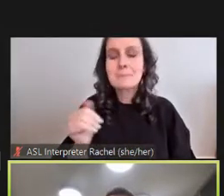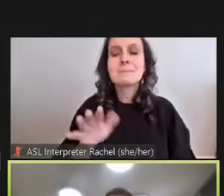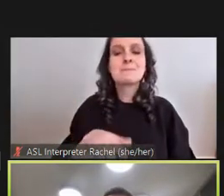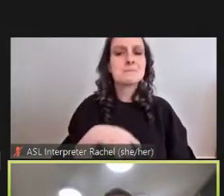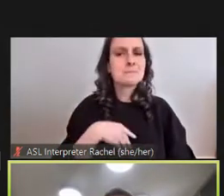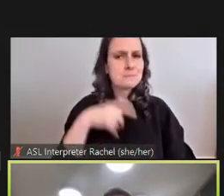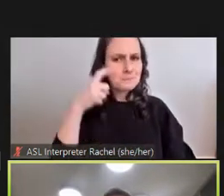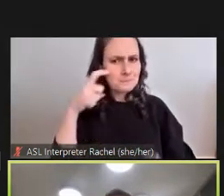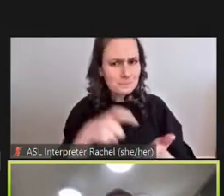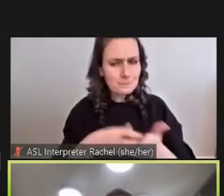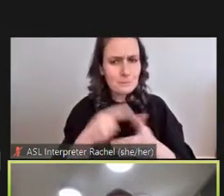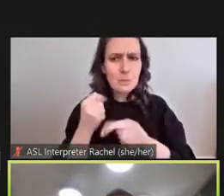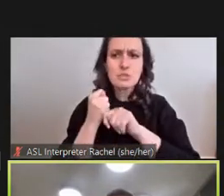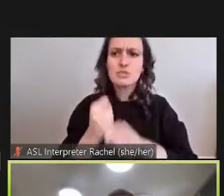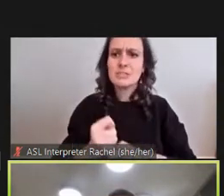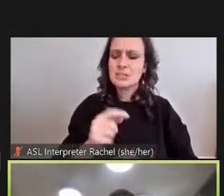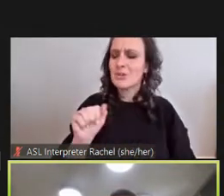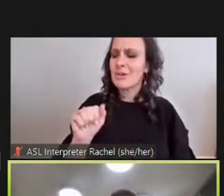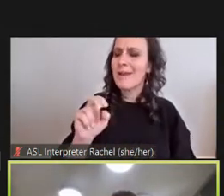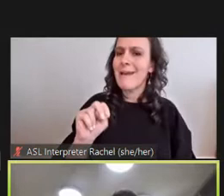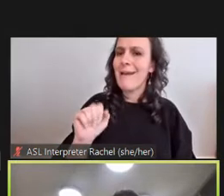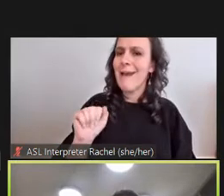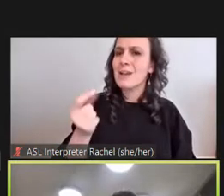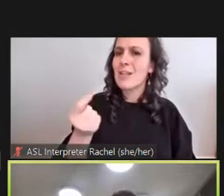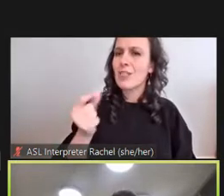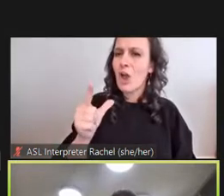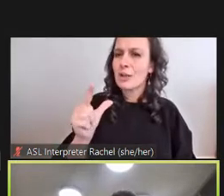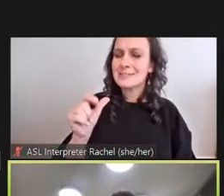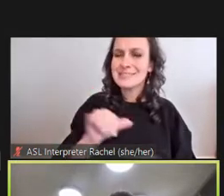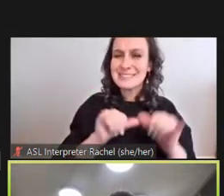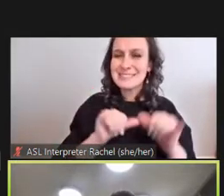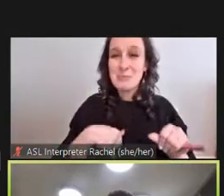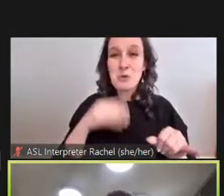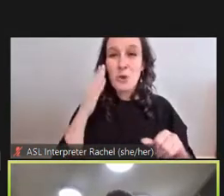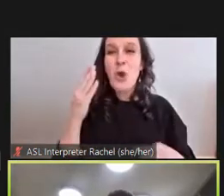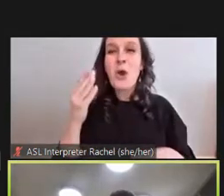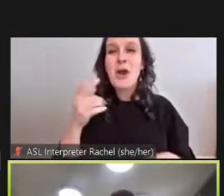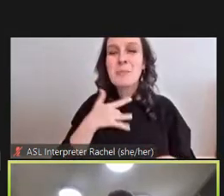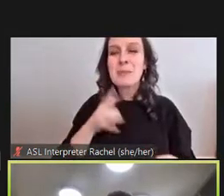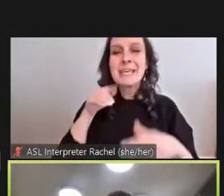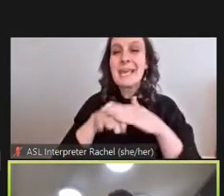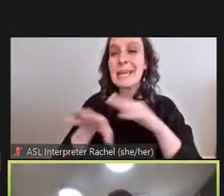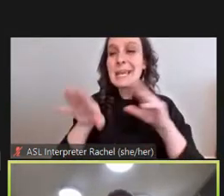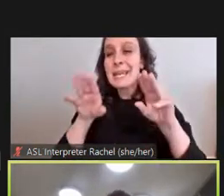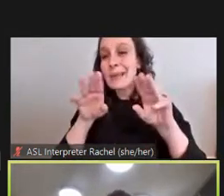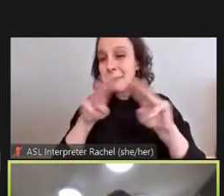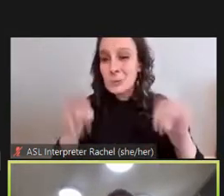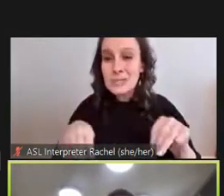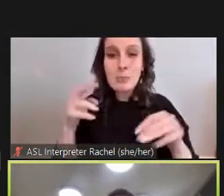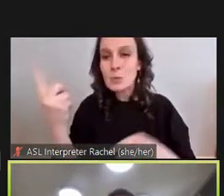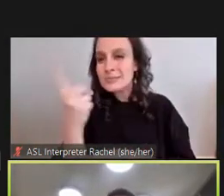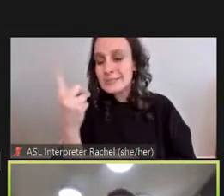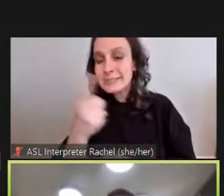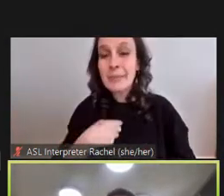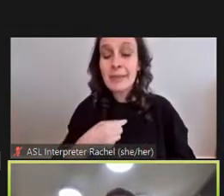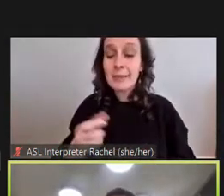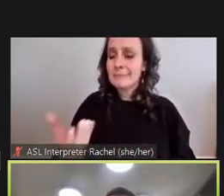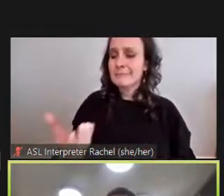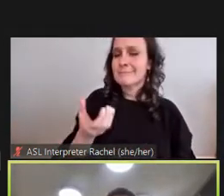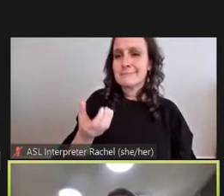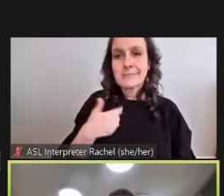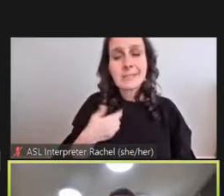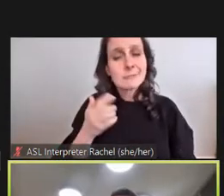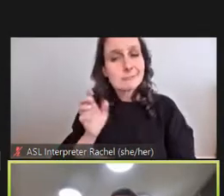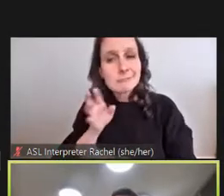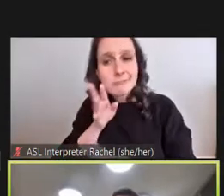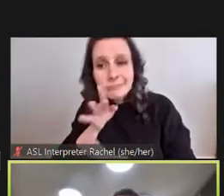traditional analog systems, these little gray boxes that either from audio description when you experience it